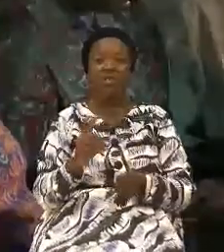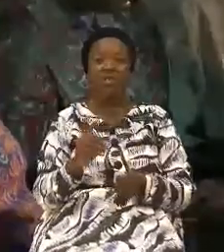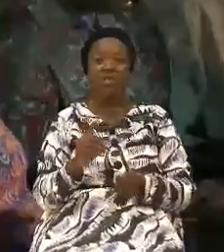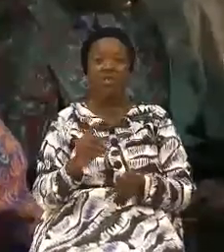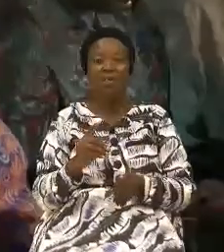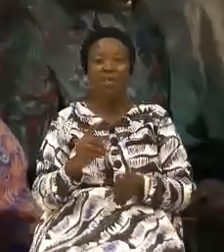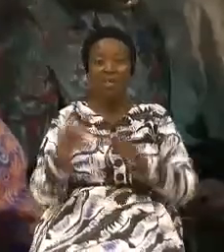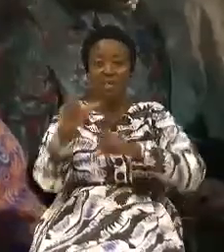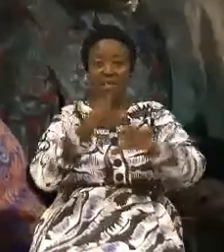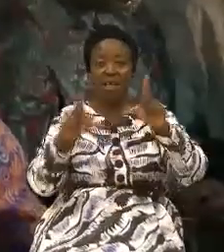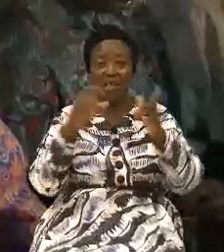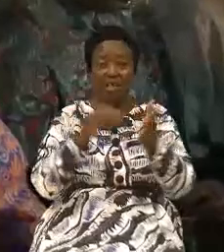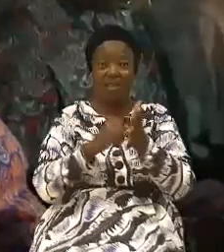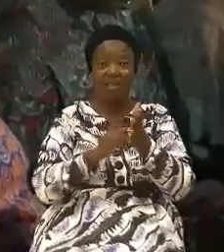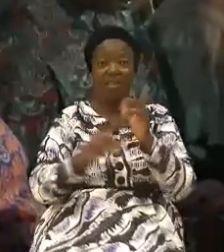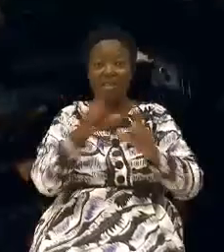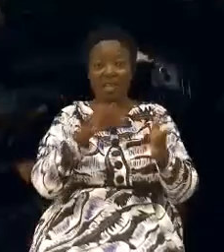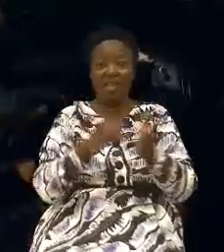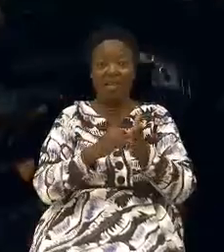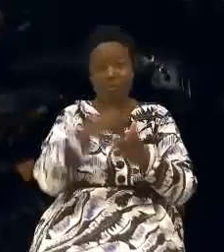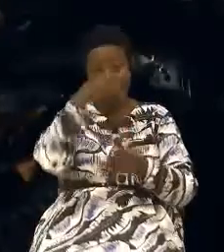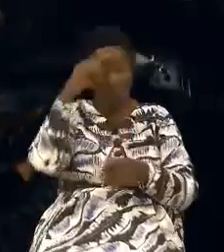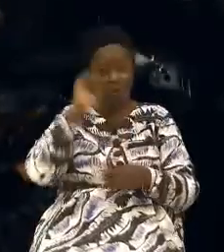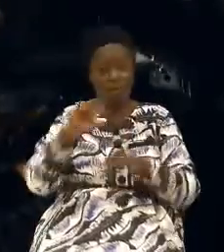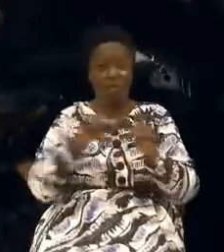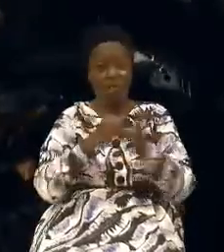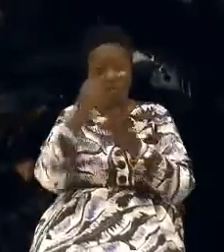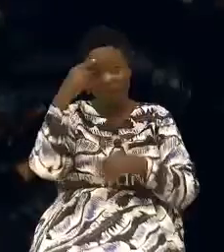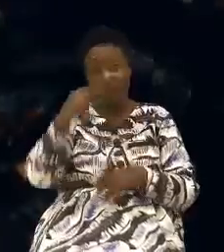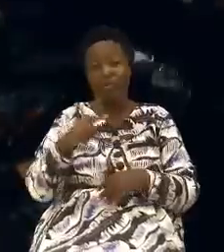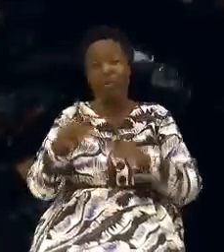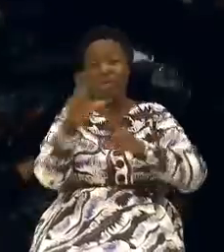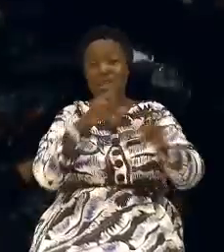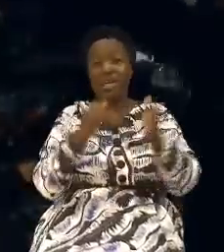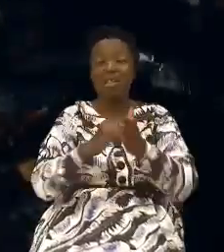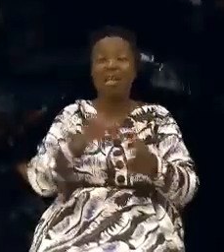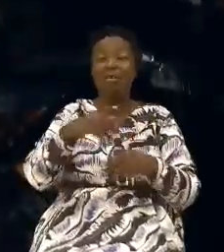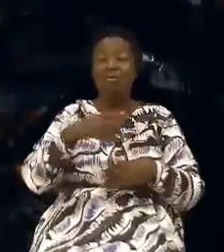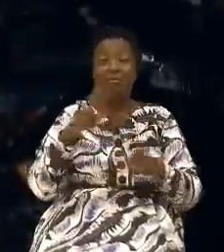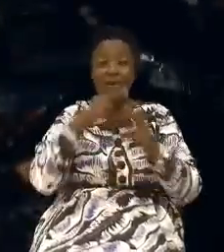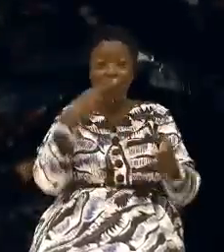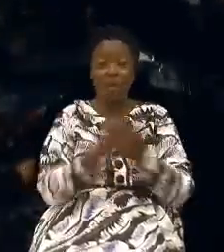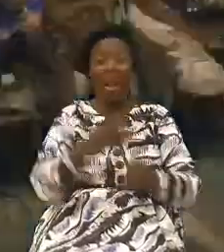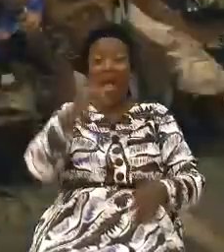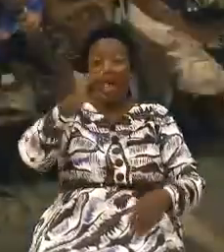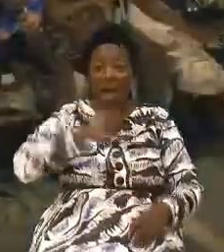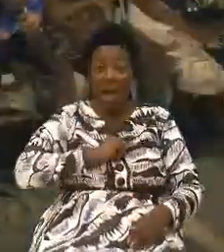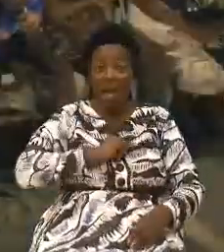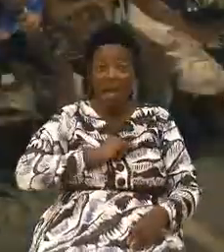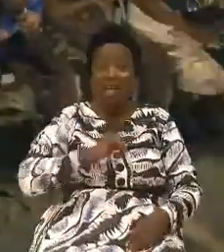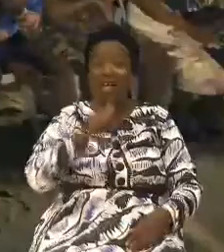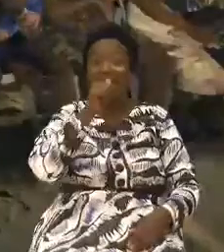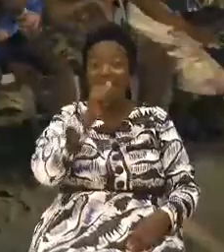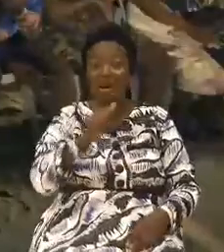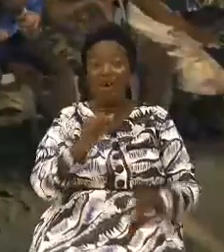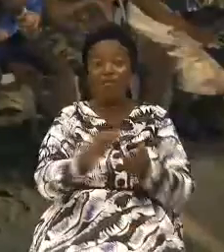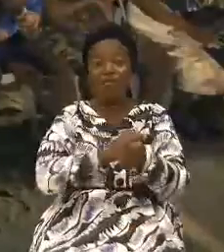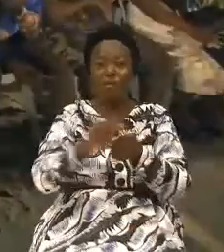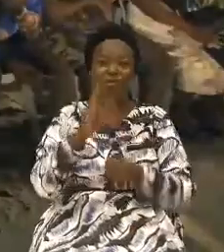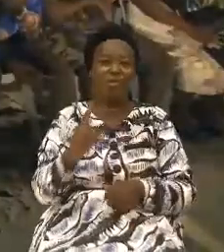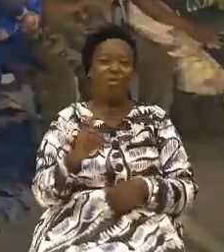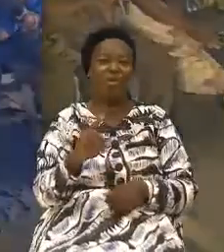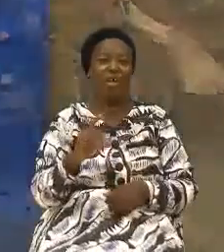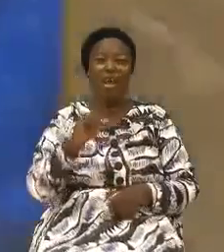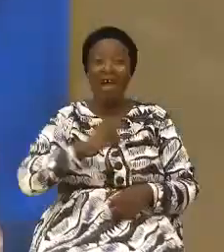you. I am washed. Say it aloud. I am washed. Ye are